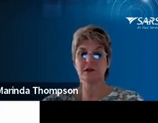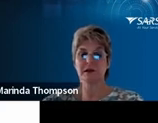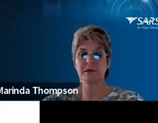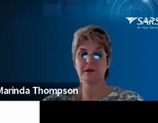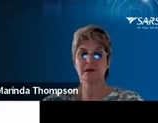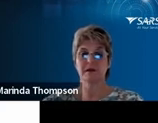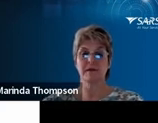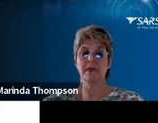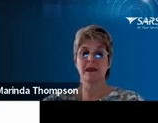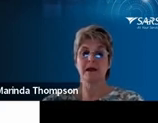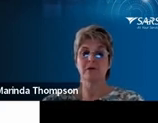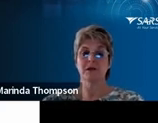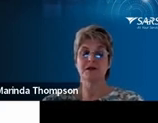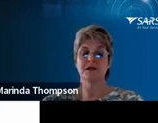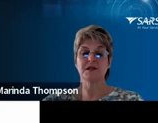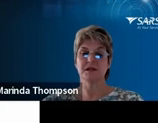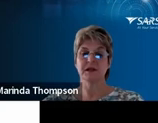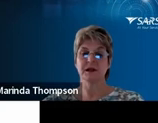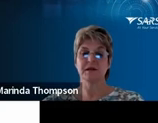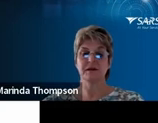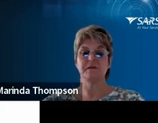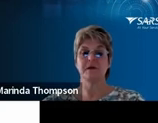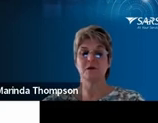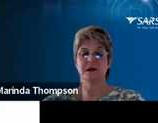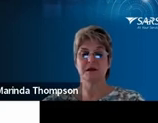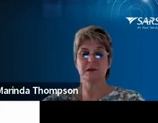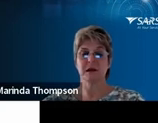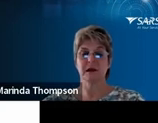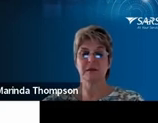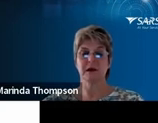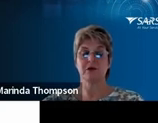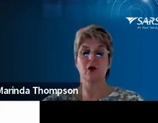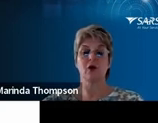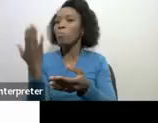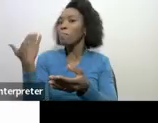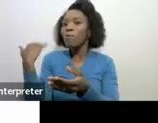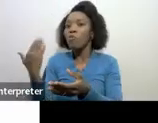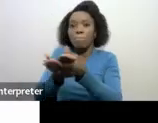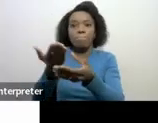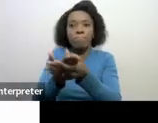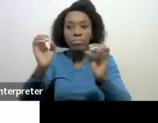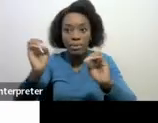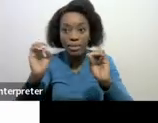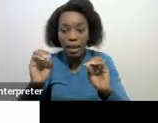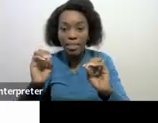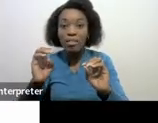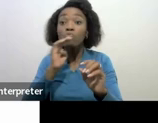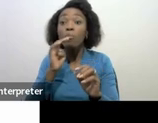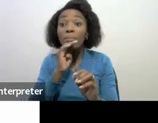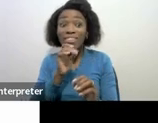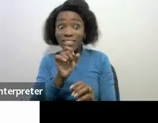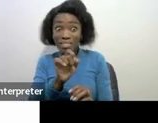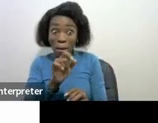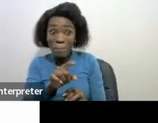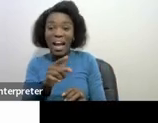needs to be submitted for the deceased estate if there was taxable income and after the date of death that means